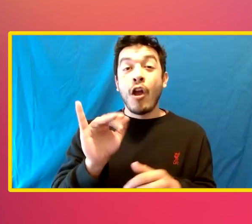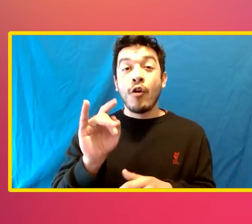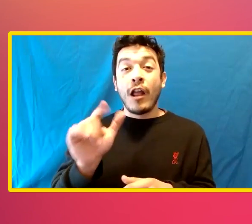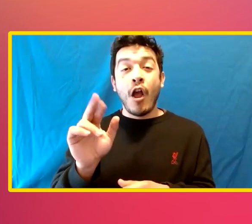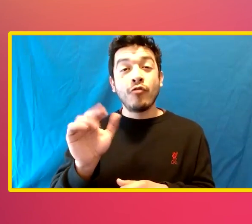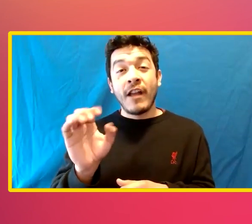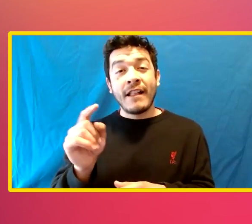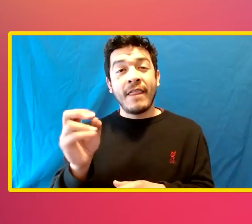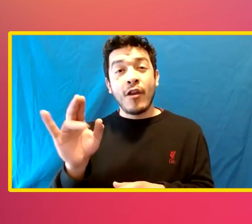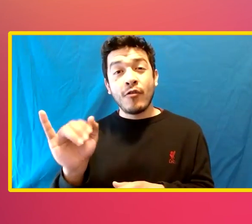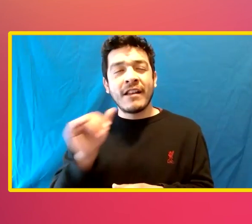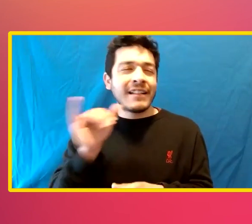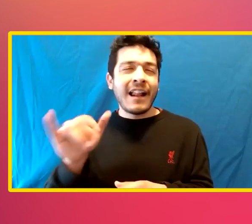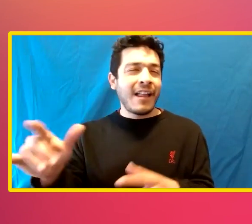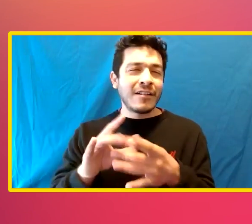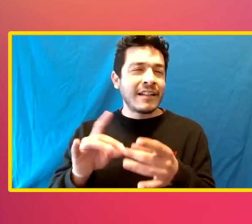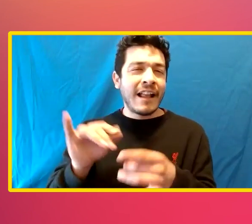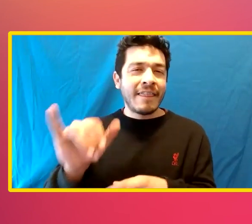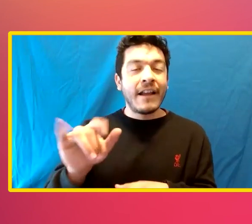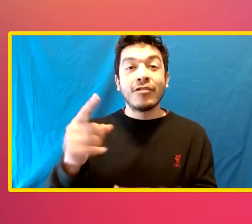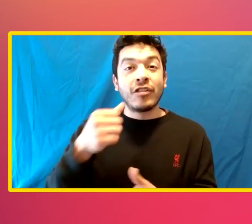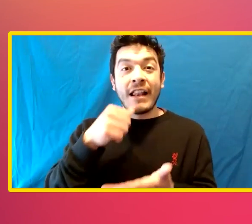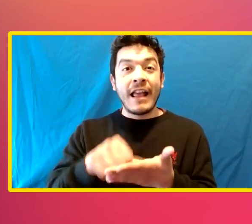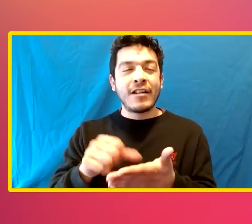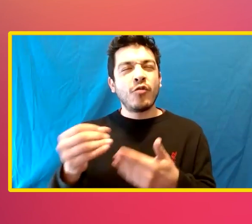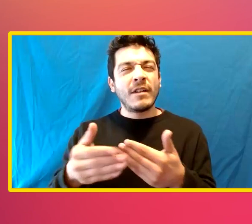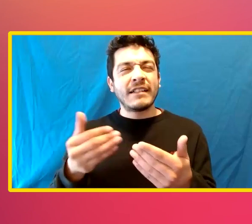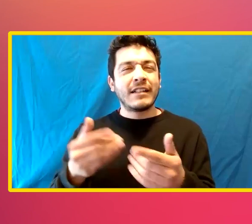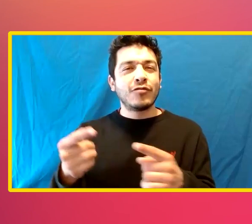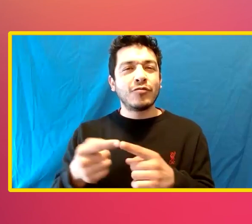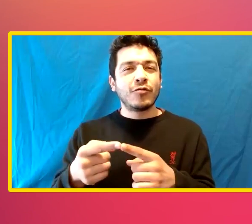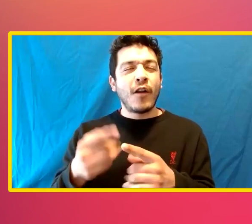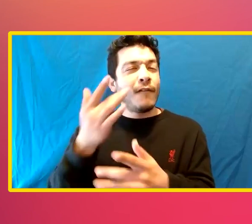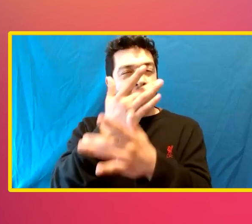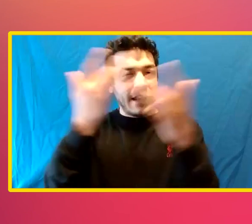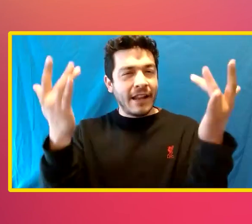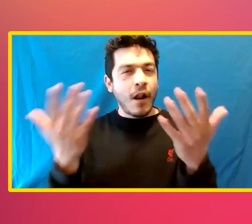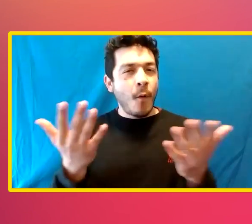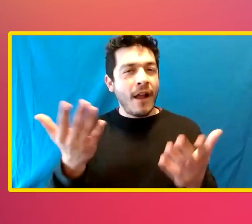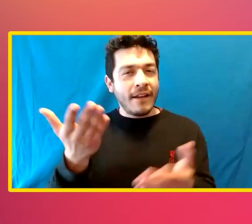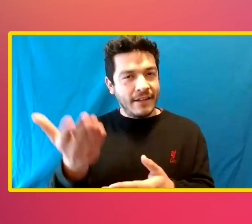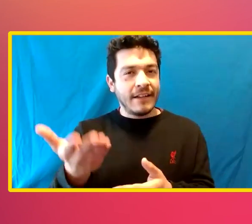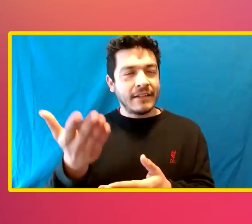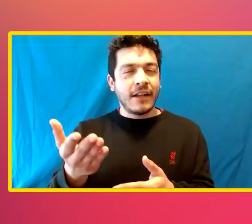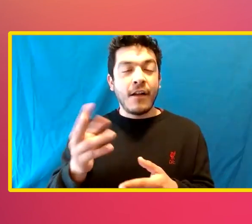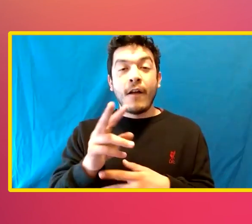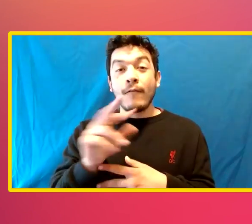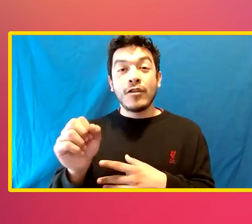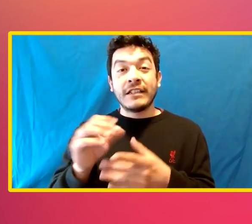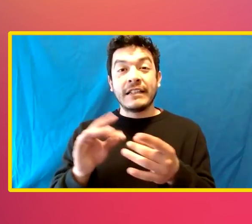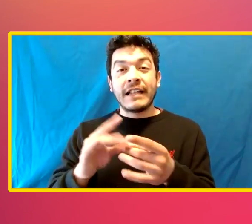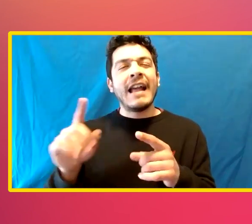theory, it's not like they're saying that, it's just letters. And so then it's easy to forget what it is versus say it's